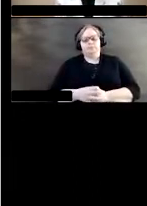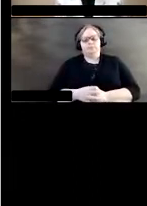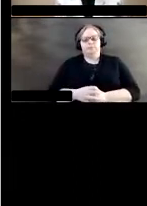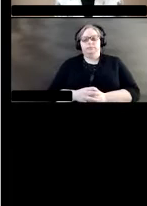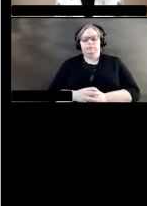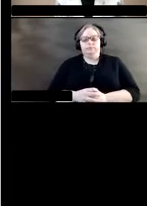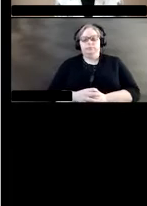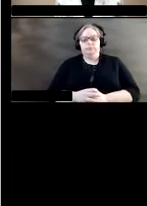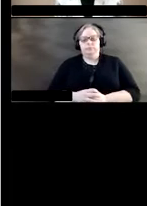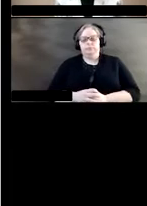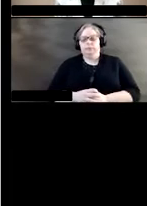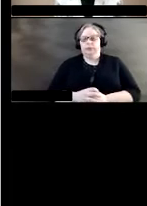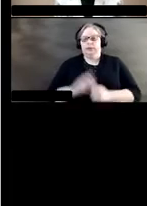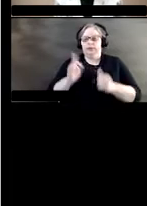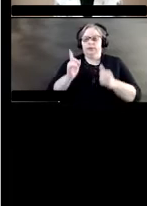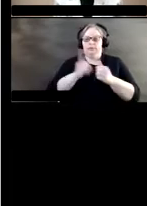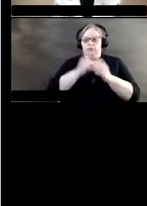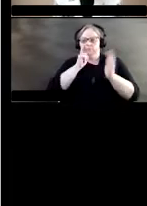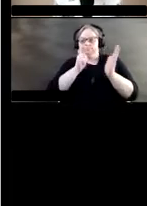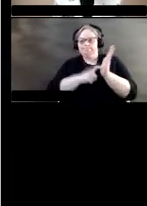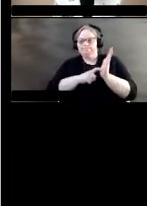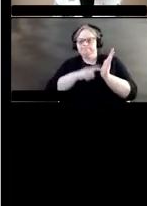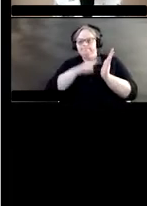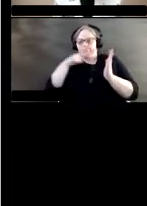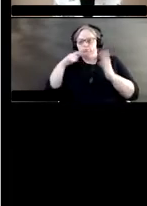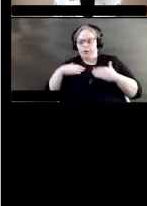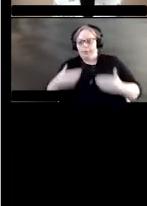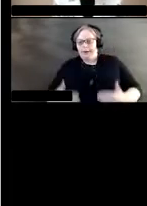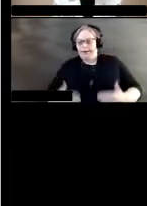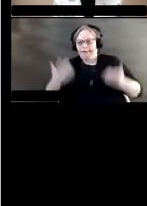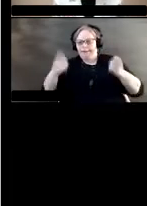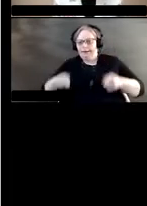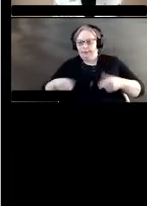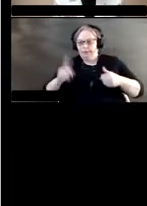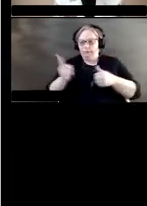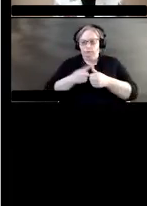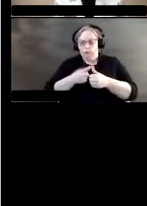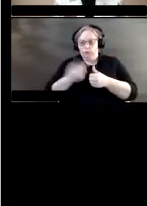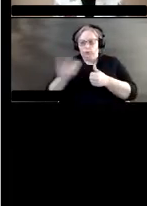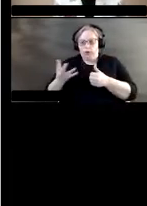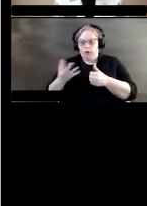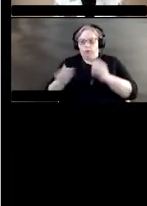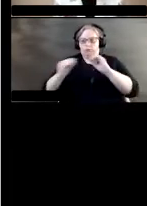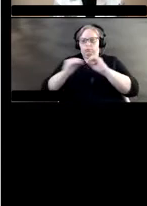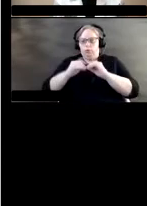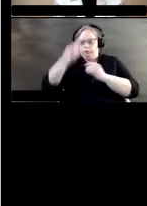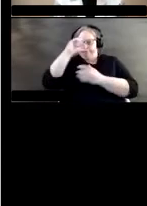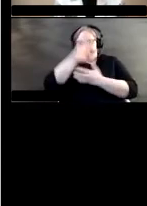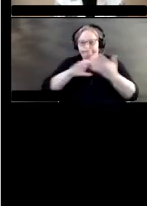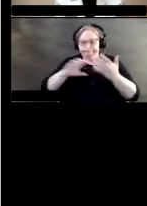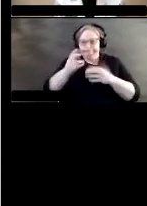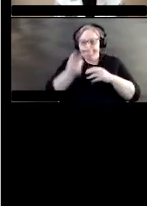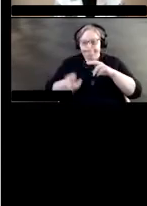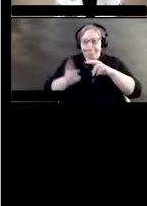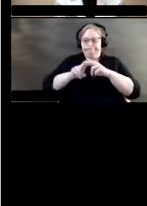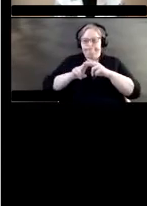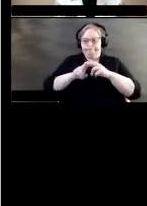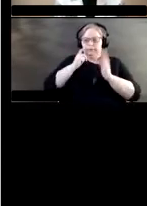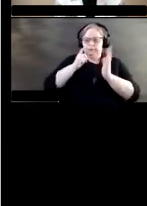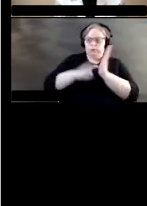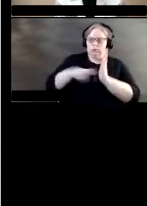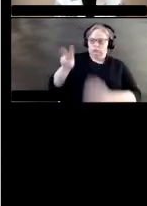of dehydration is increase in confusion. So if you notice a sudden change